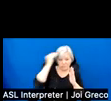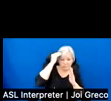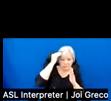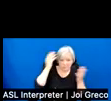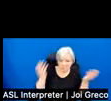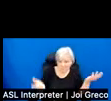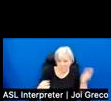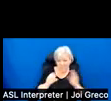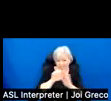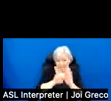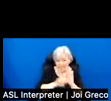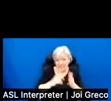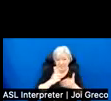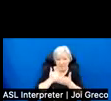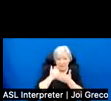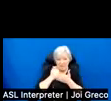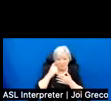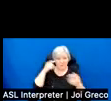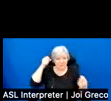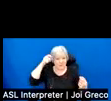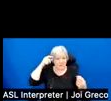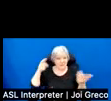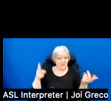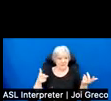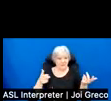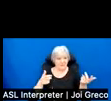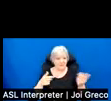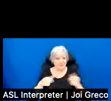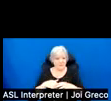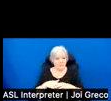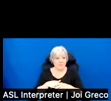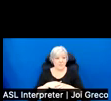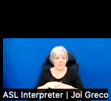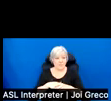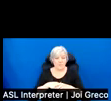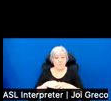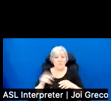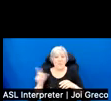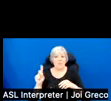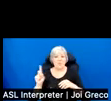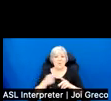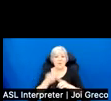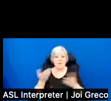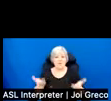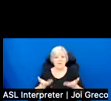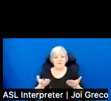your brain helping to detect those signals? And where to from there? So these are questions we have to talk